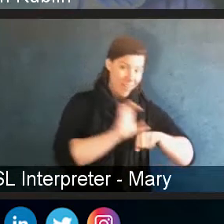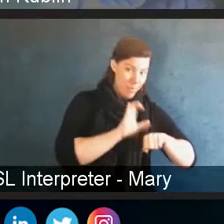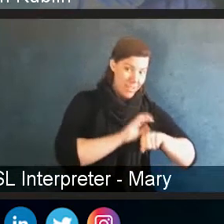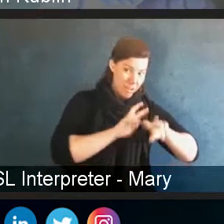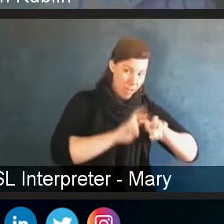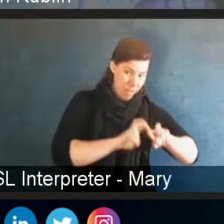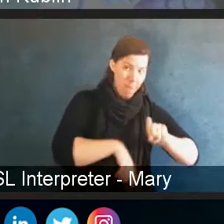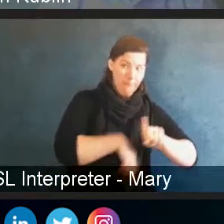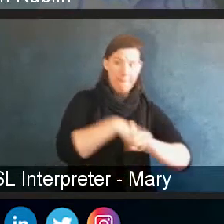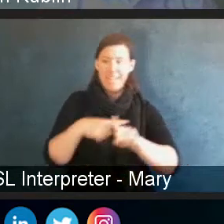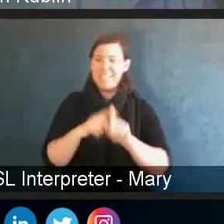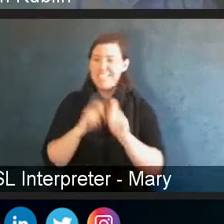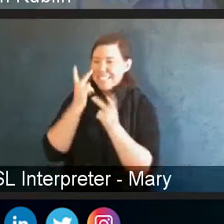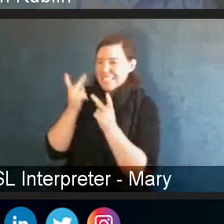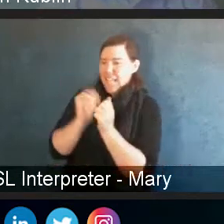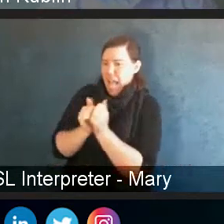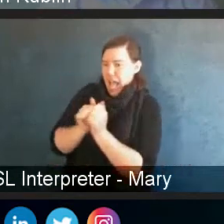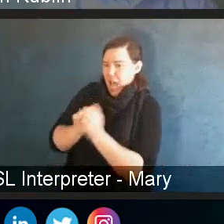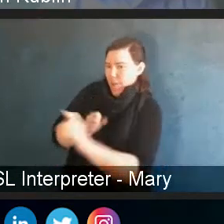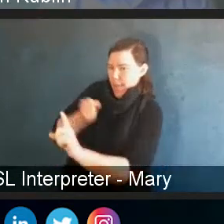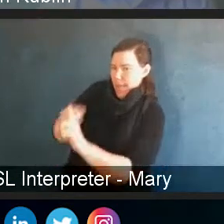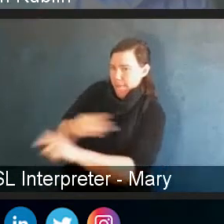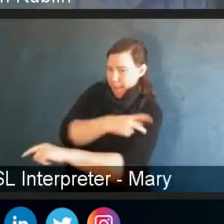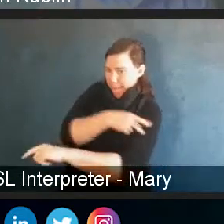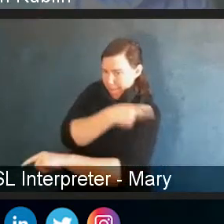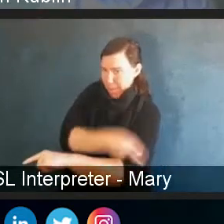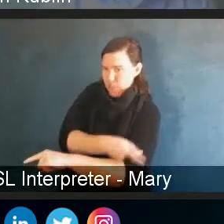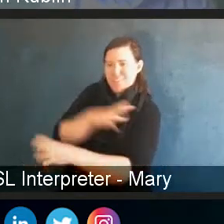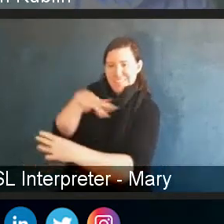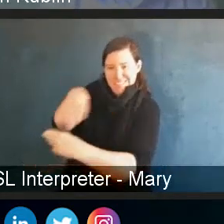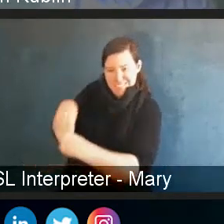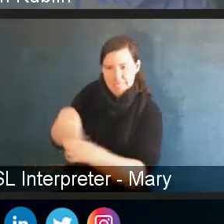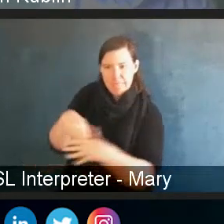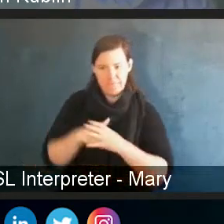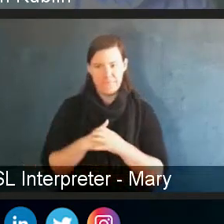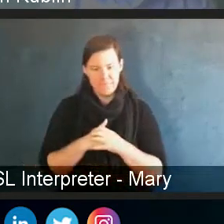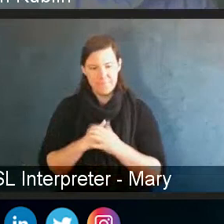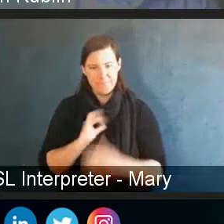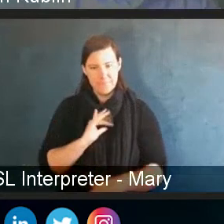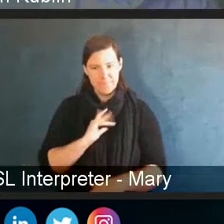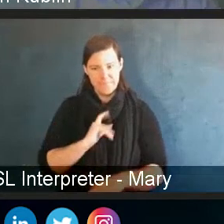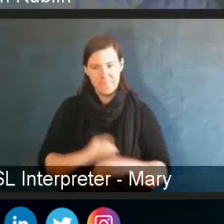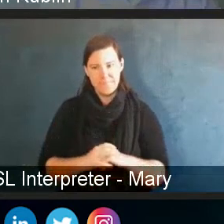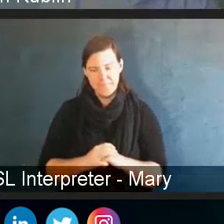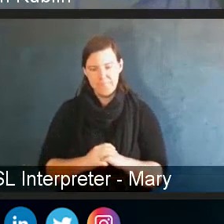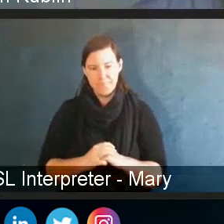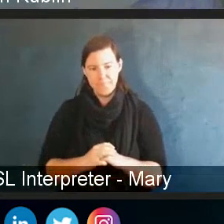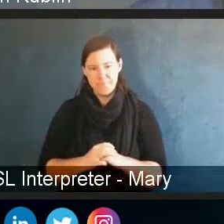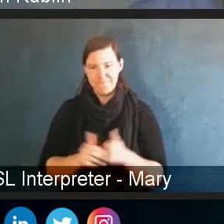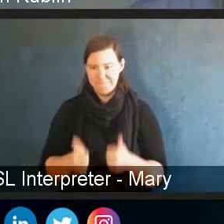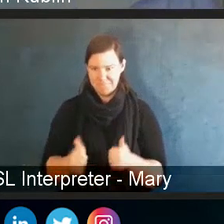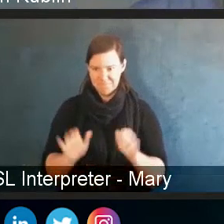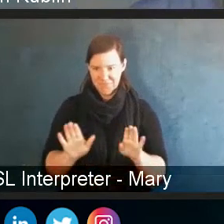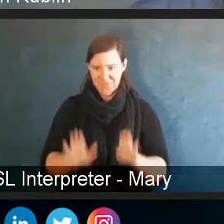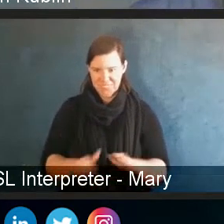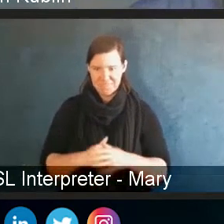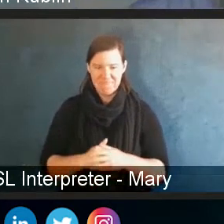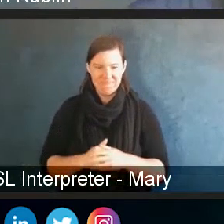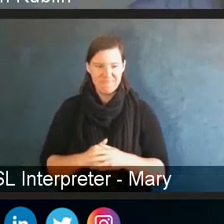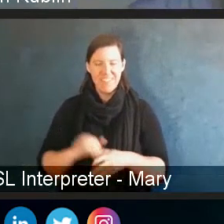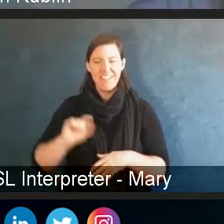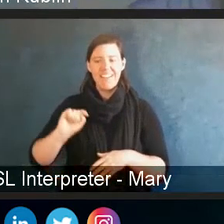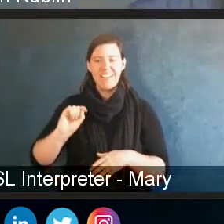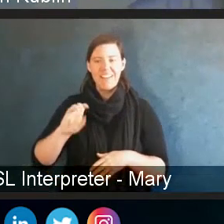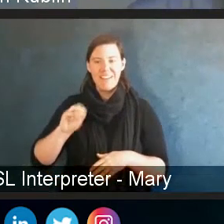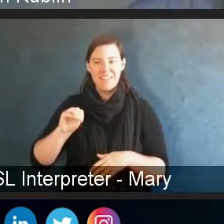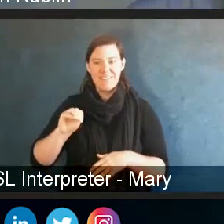So given the wide-scale availability of compute power and the success of rapid vaccine development, will Bayesian and adaptive